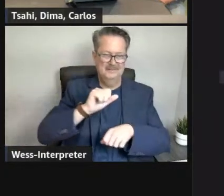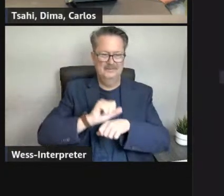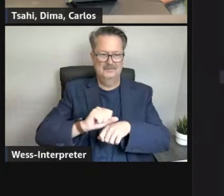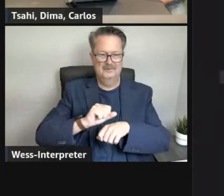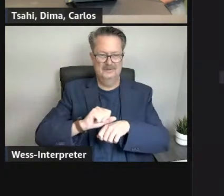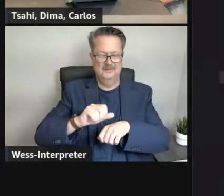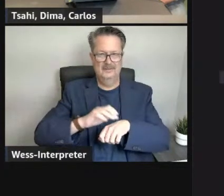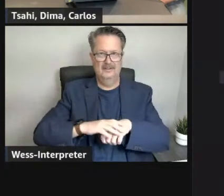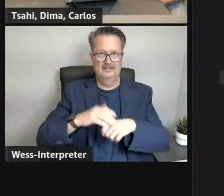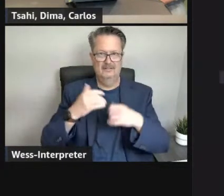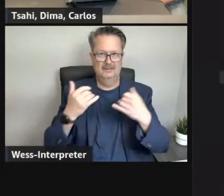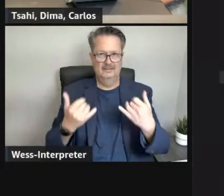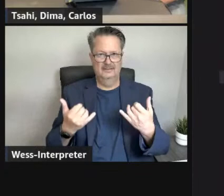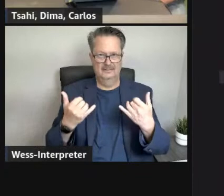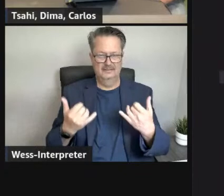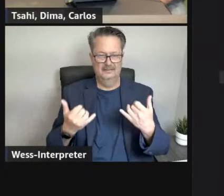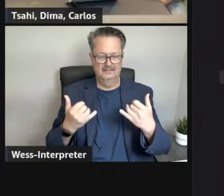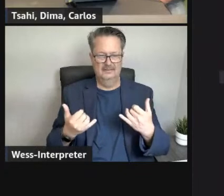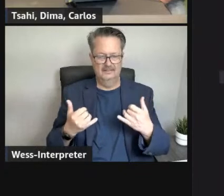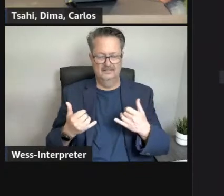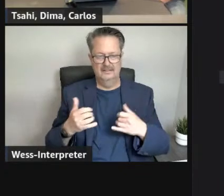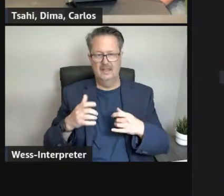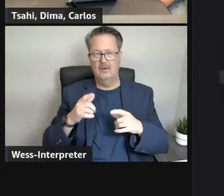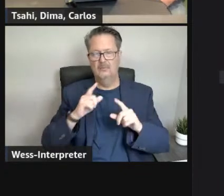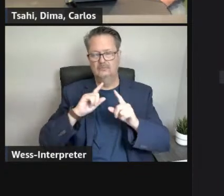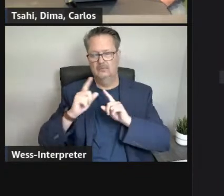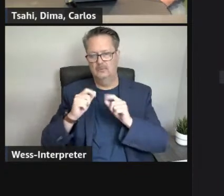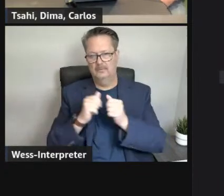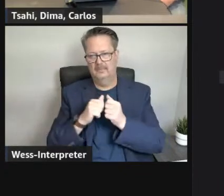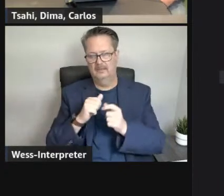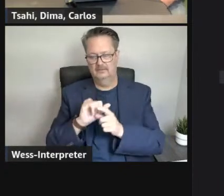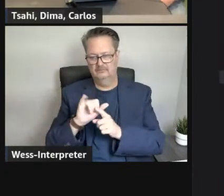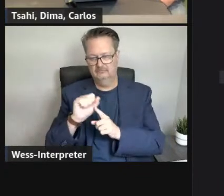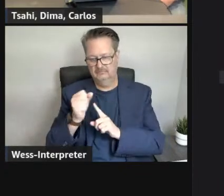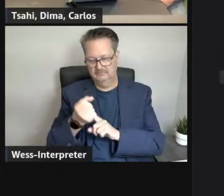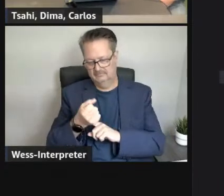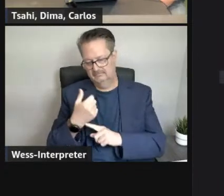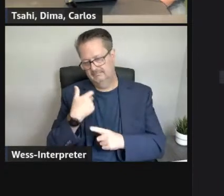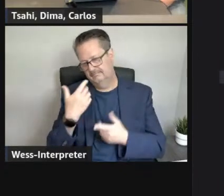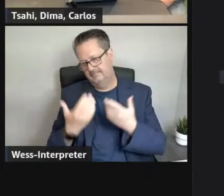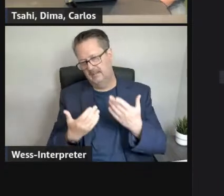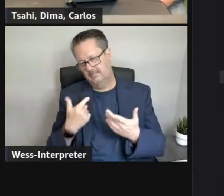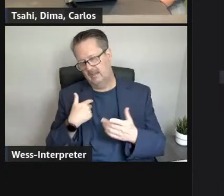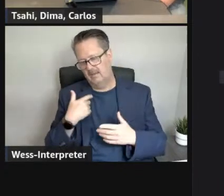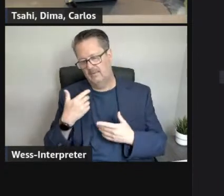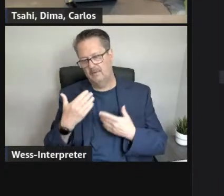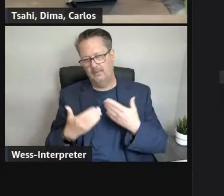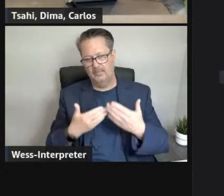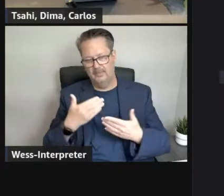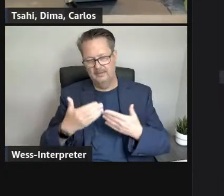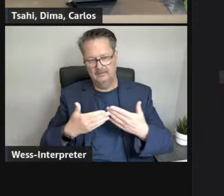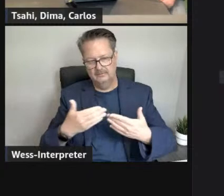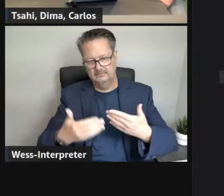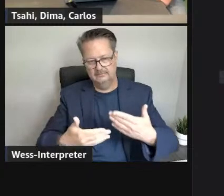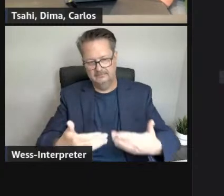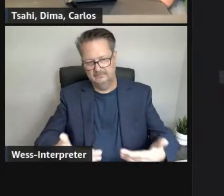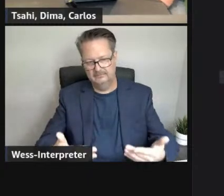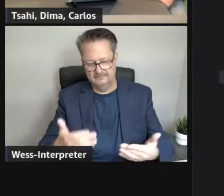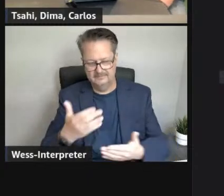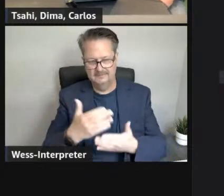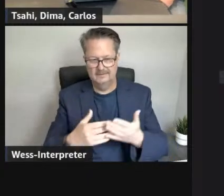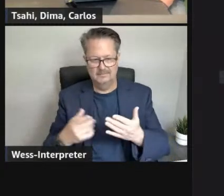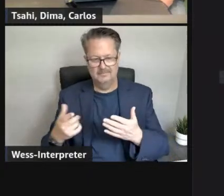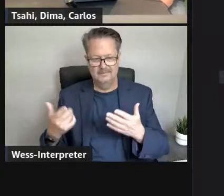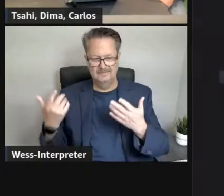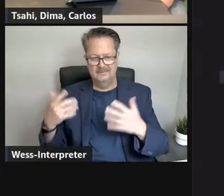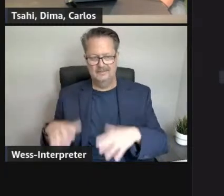actually. So maybe this is the situation. So maybe I will not do the steps, but I will just somebody's doing it already. Yeah, someone